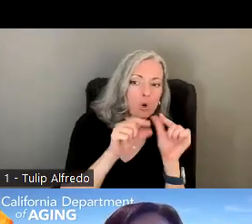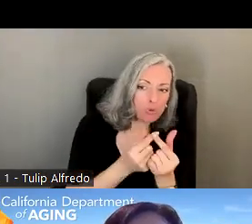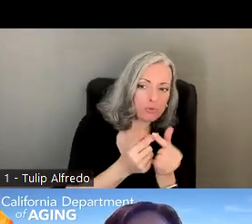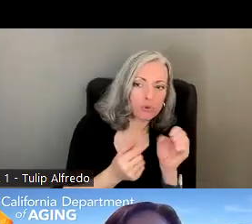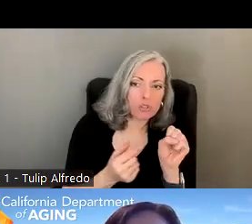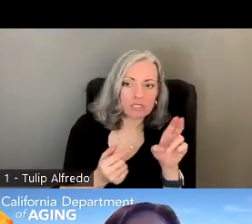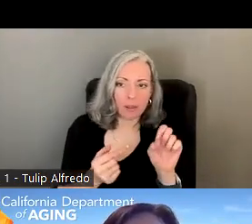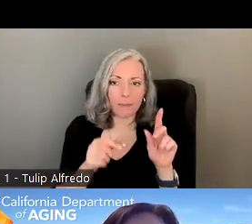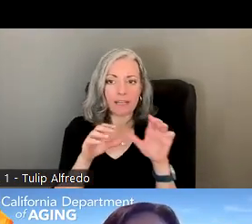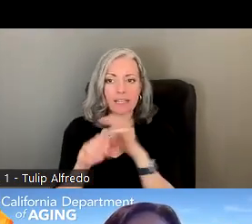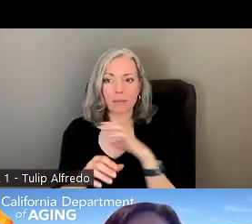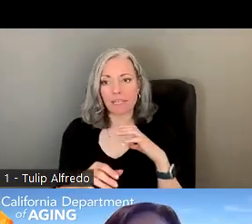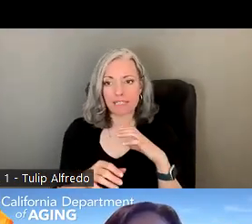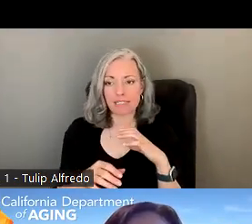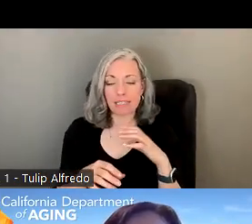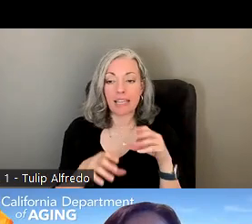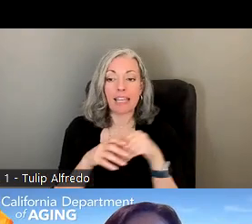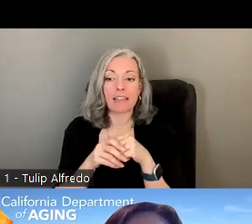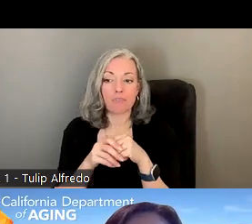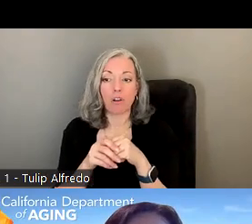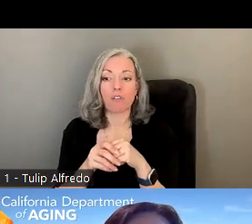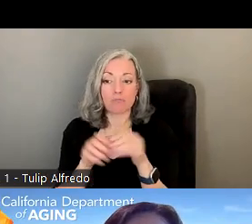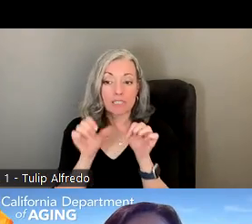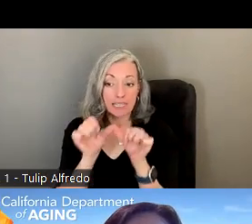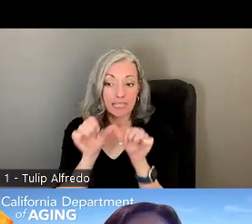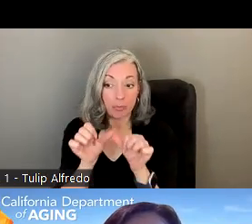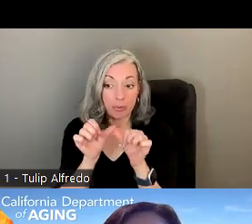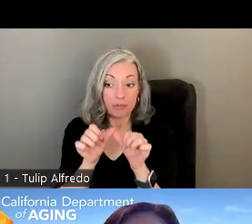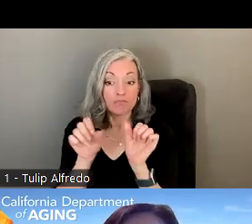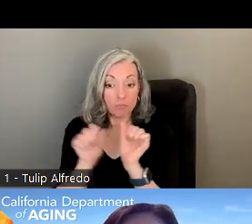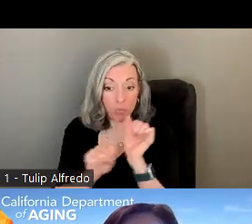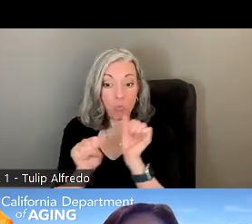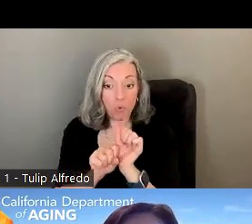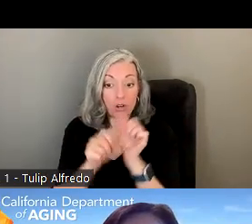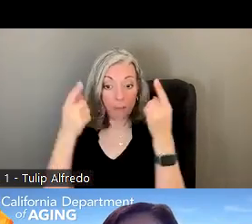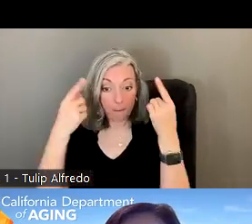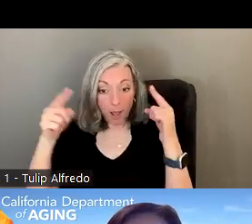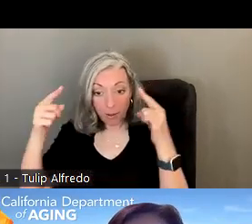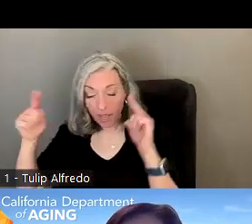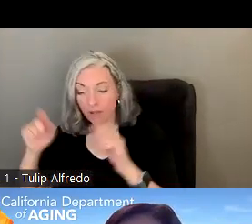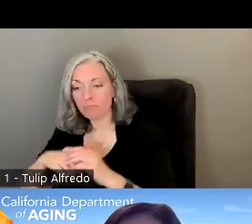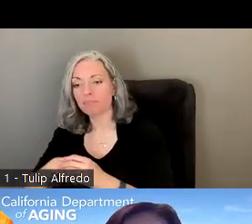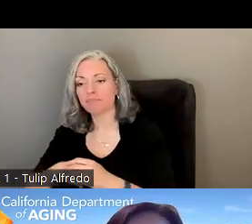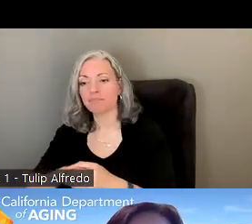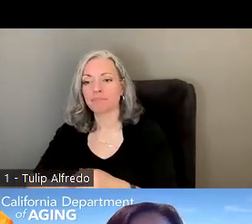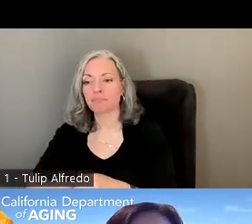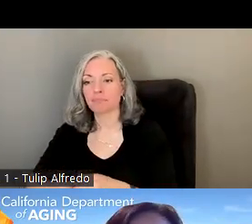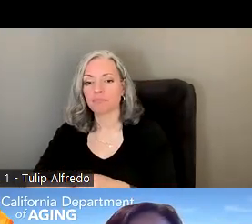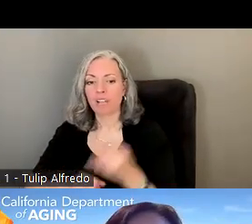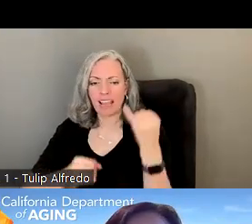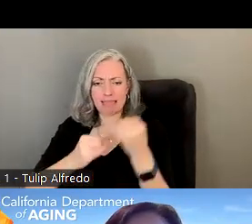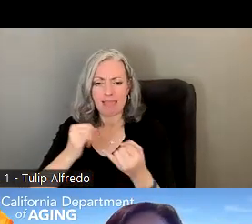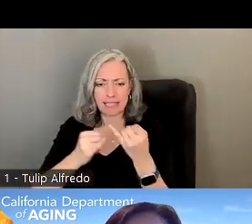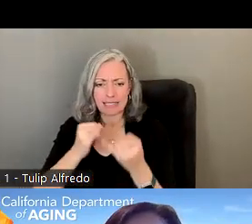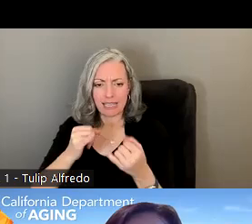in between our meetings to keep this good work happening. So, and then the last item was that